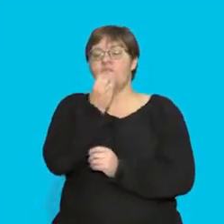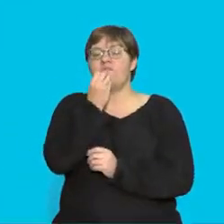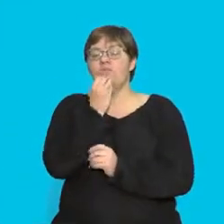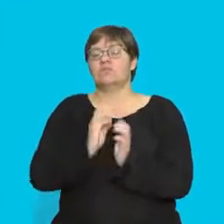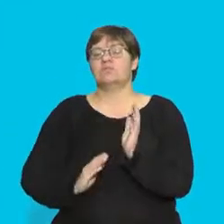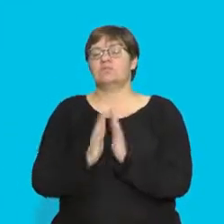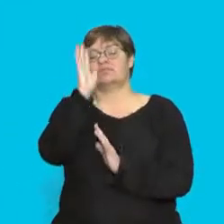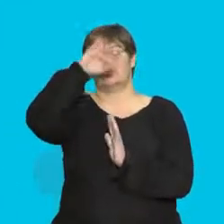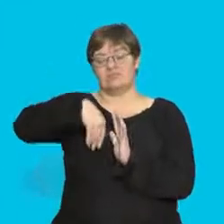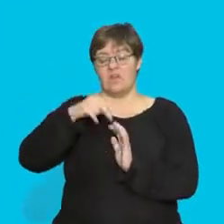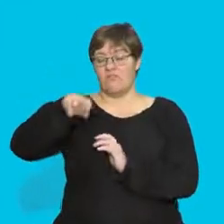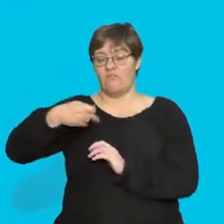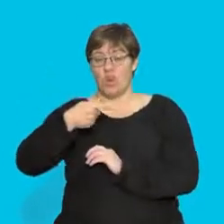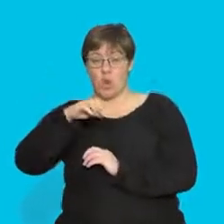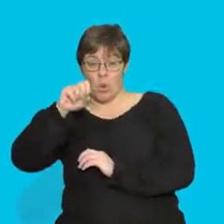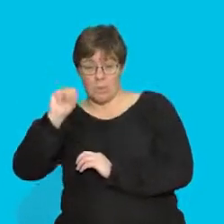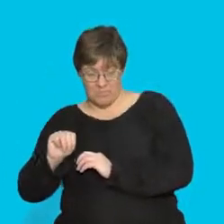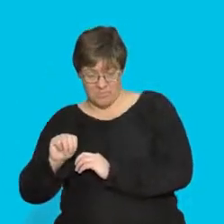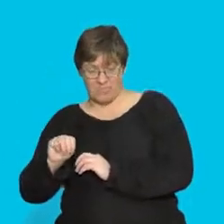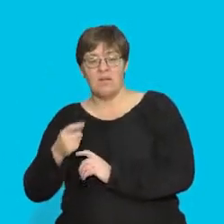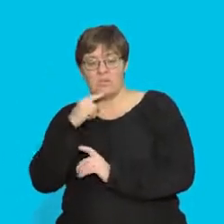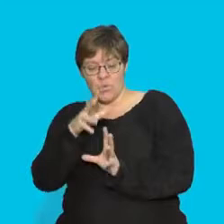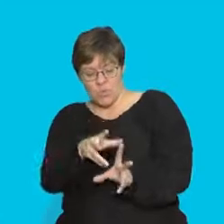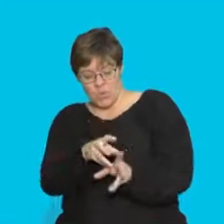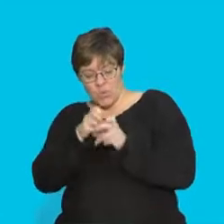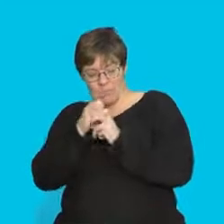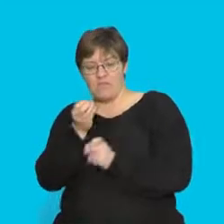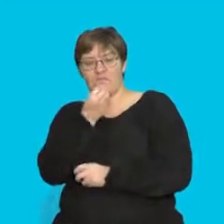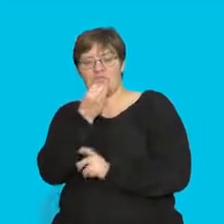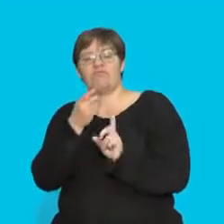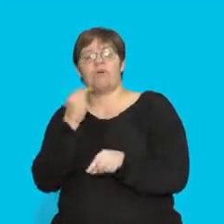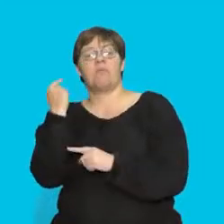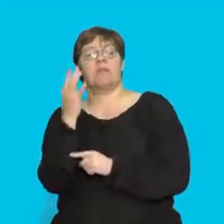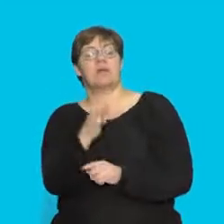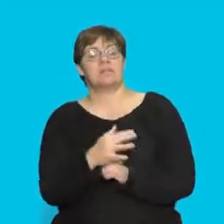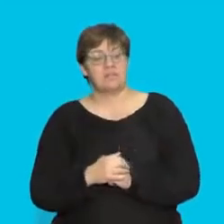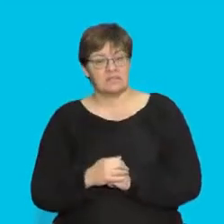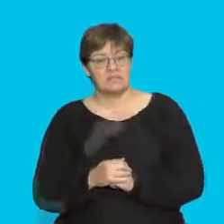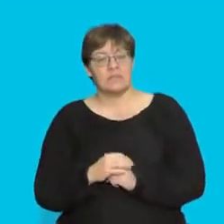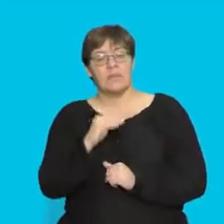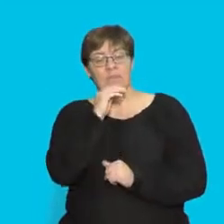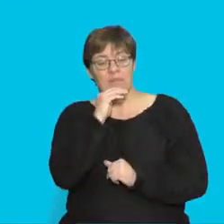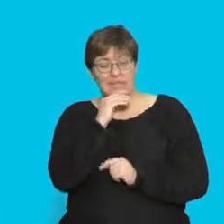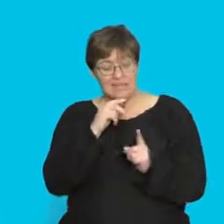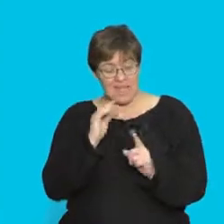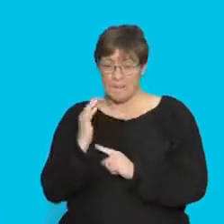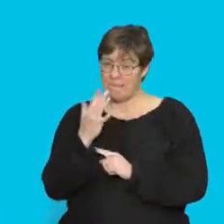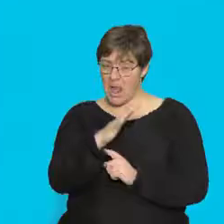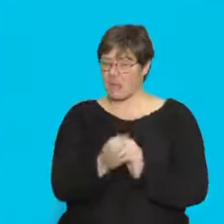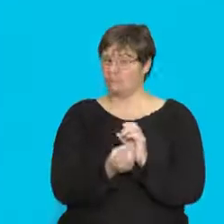phloem, or the food transporting tissue of the plant, and they suck out the food, which means that they